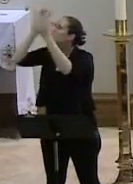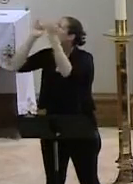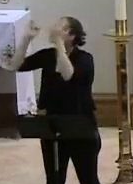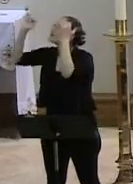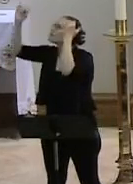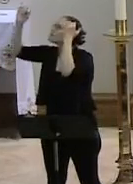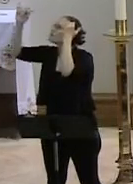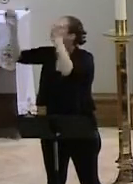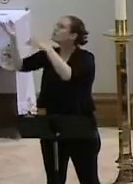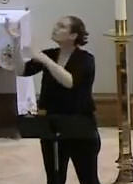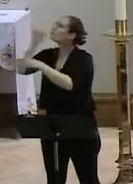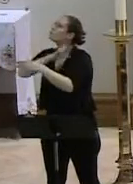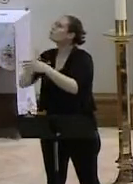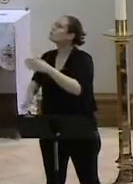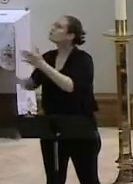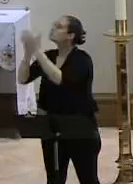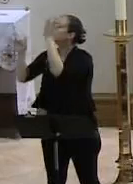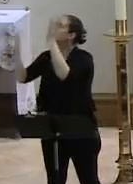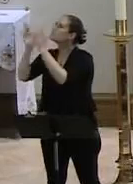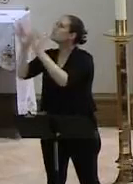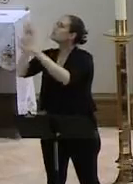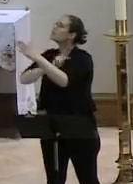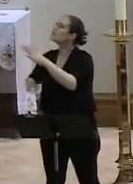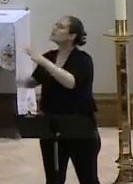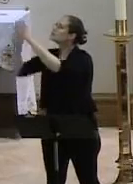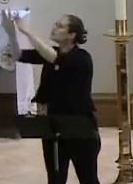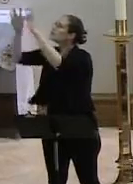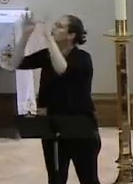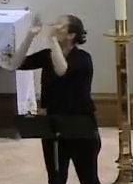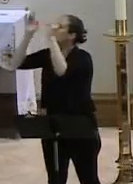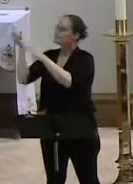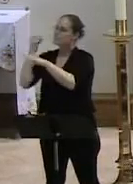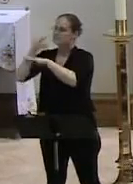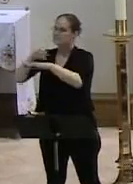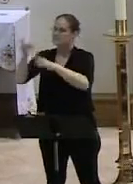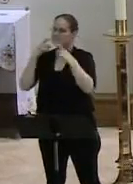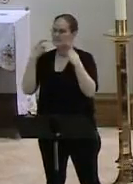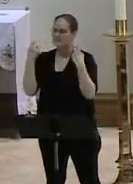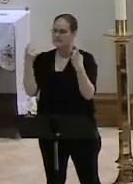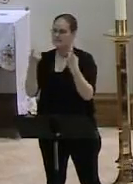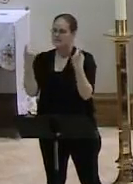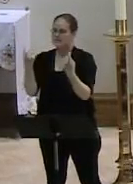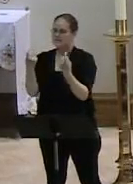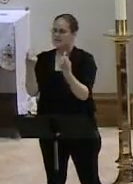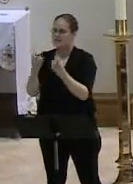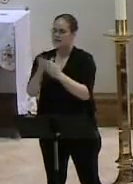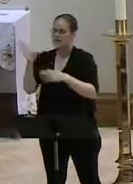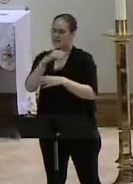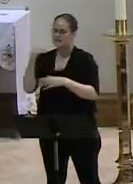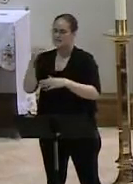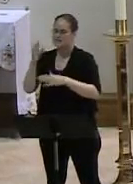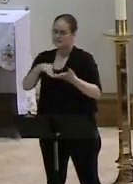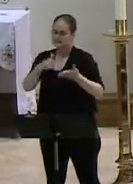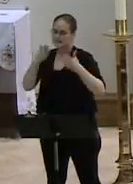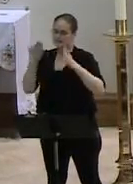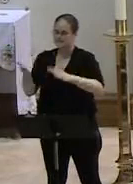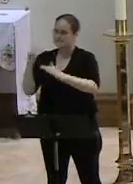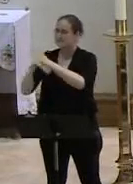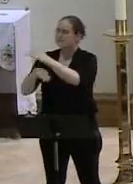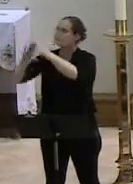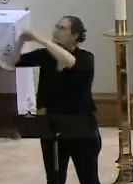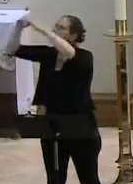Lord Jesus, the King of glory, conqueror of sin and death, today to the highest heavens as